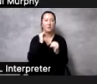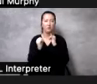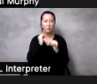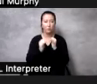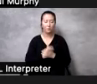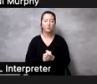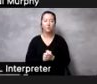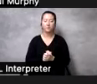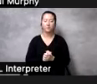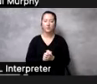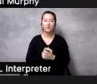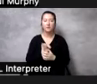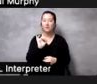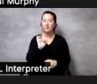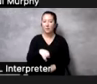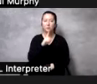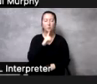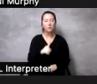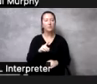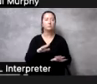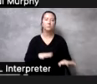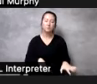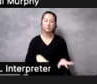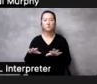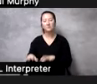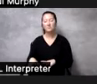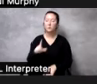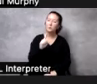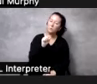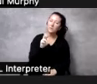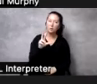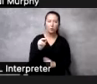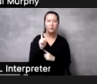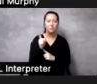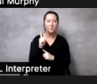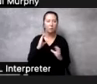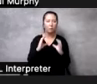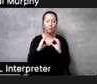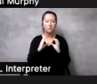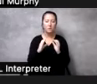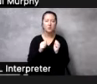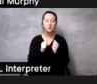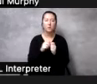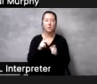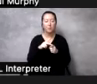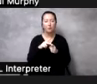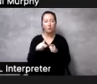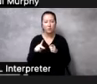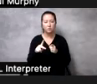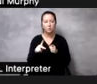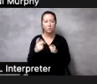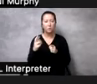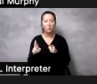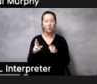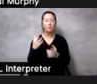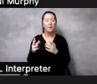are very casual 20 to 30-minute conversations with a professional or